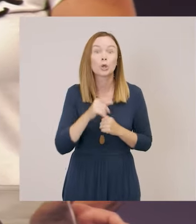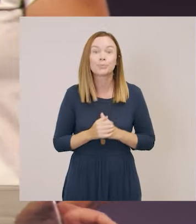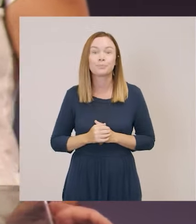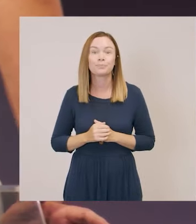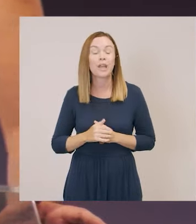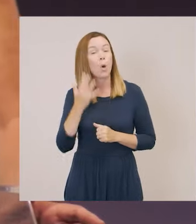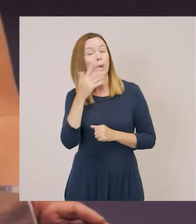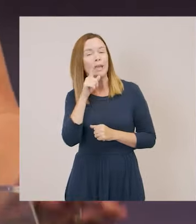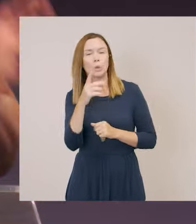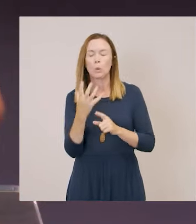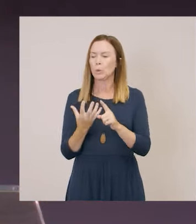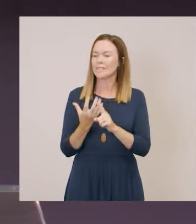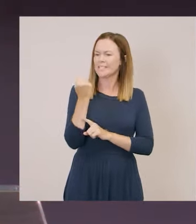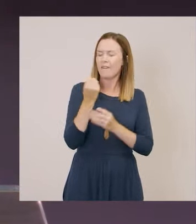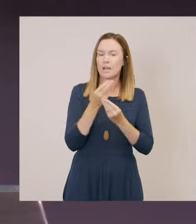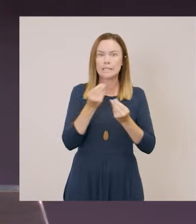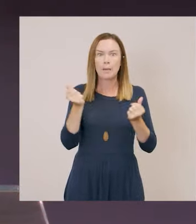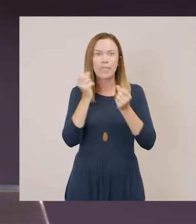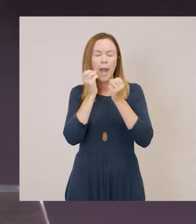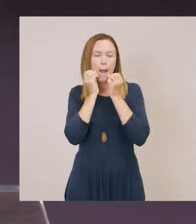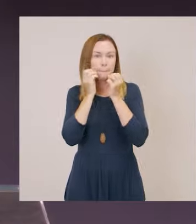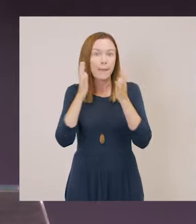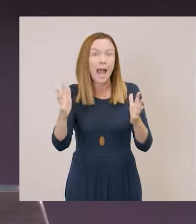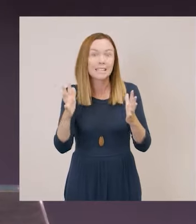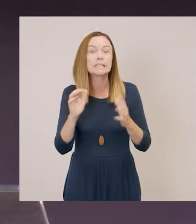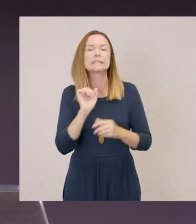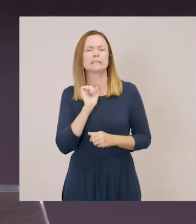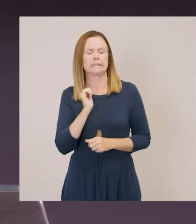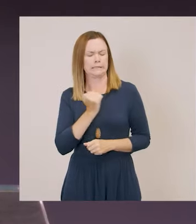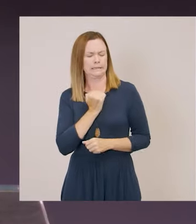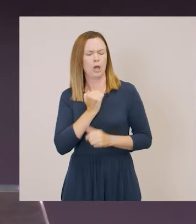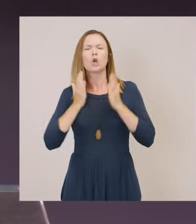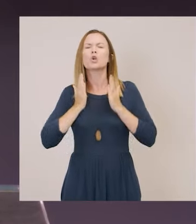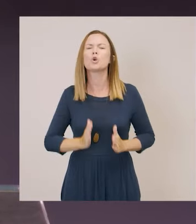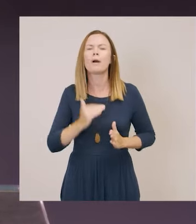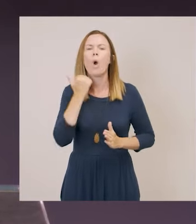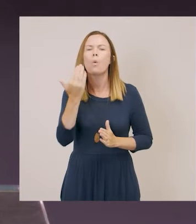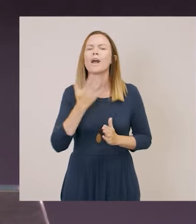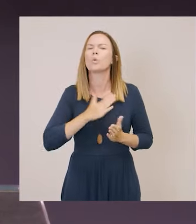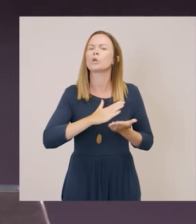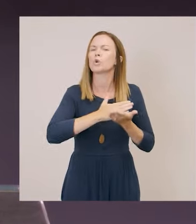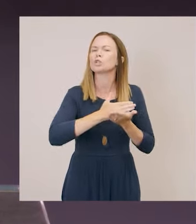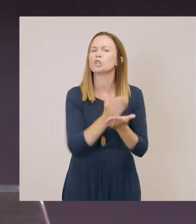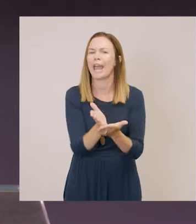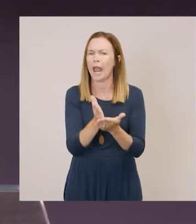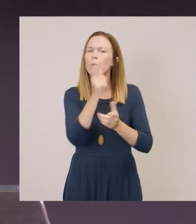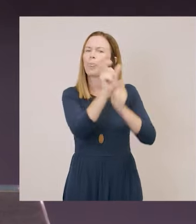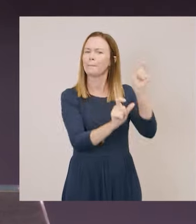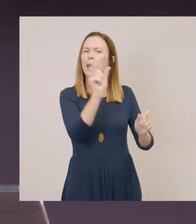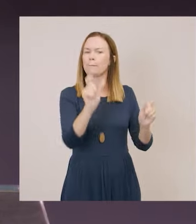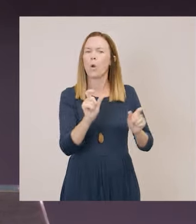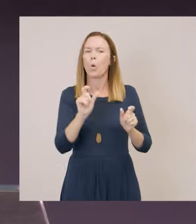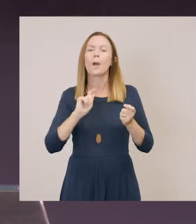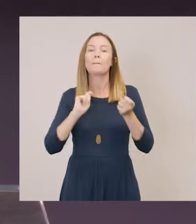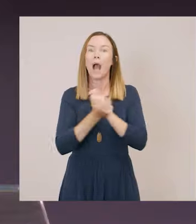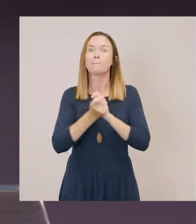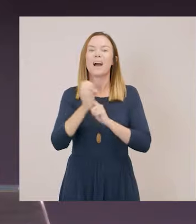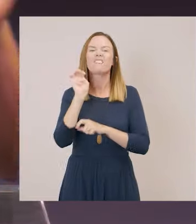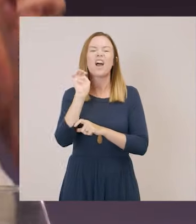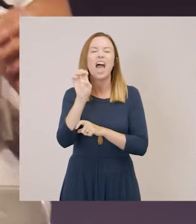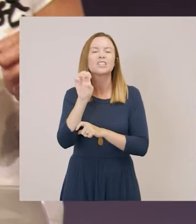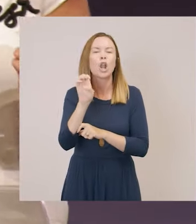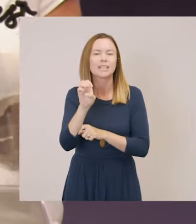something amazing, usually our human nature is that we want to share it with people around us. We become